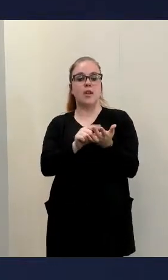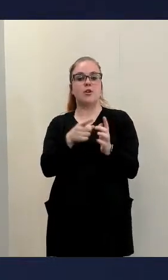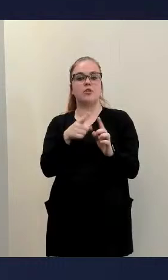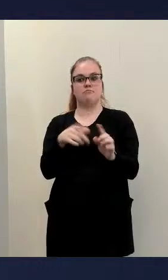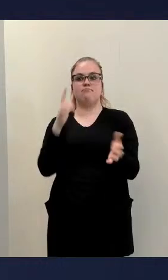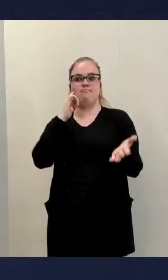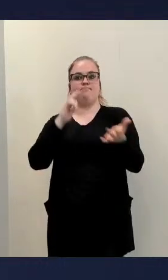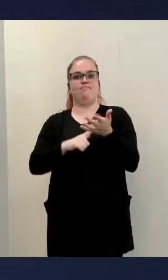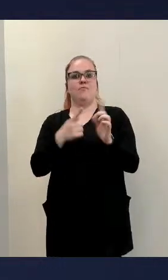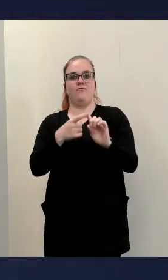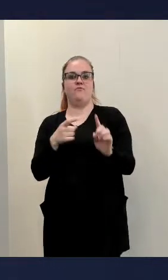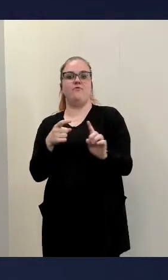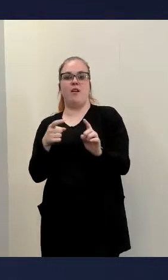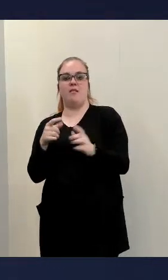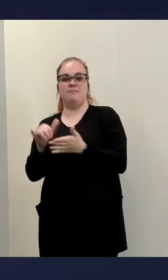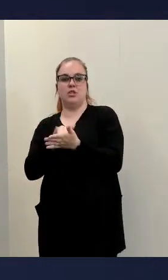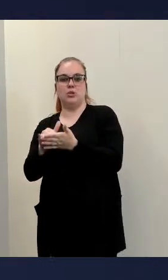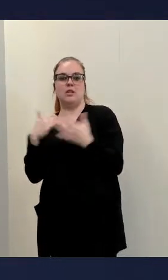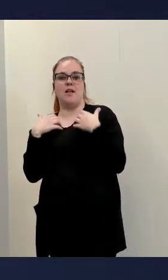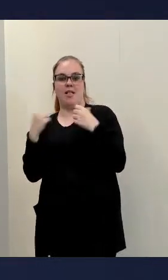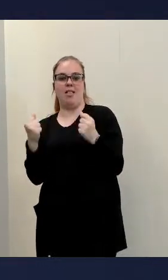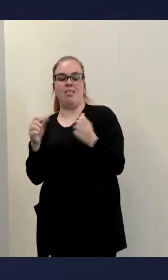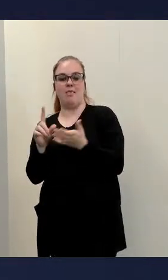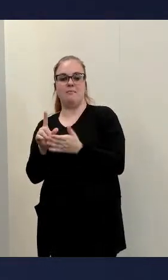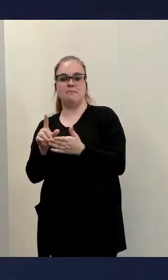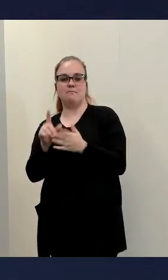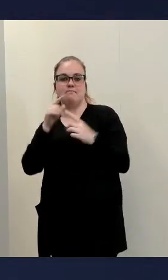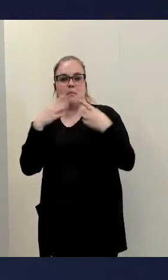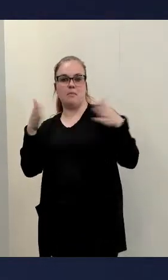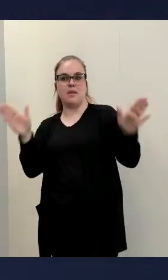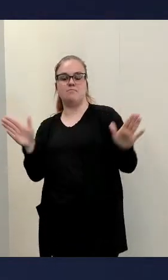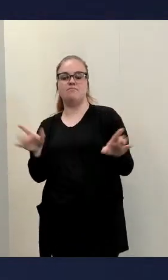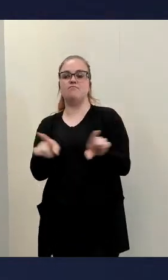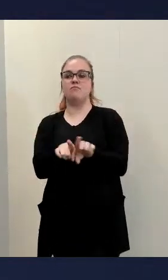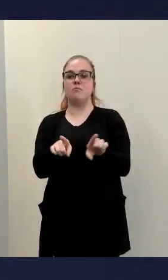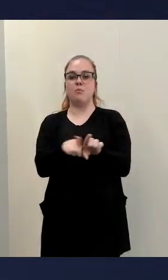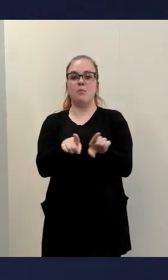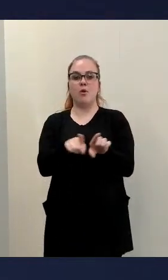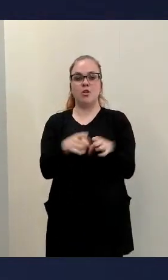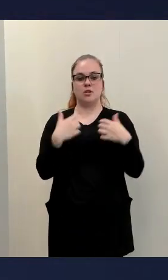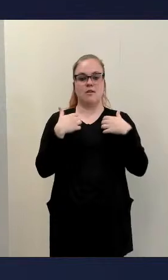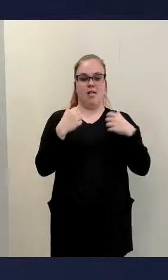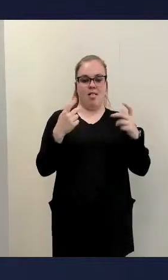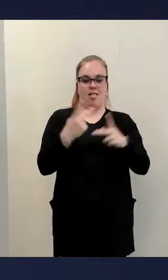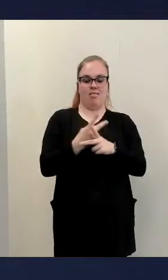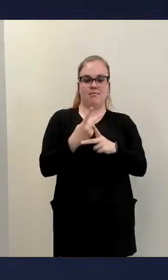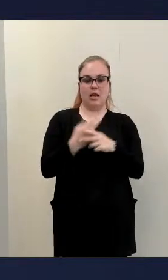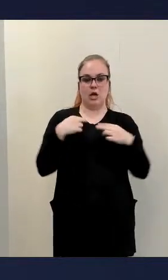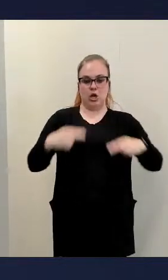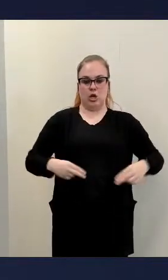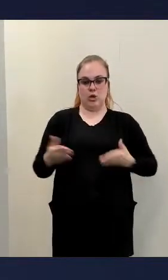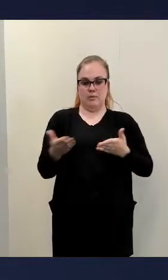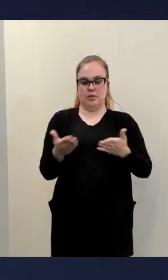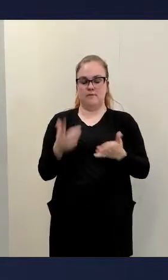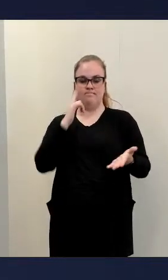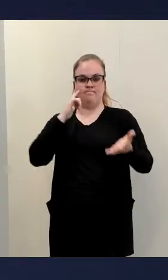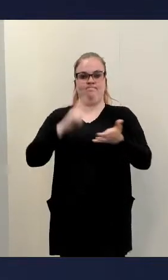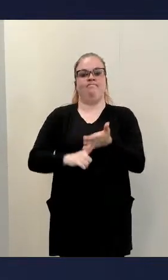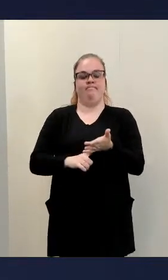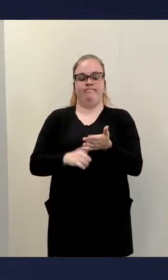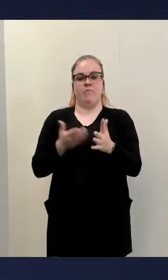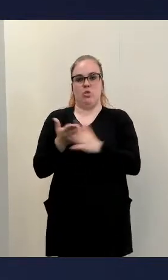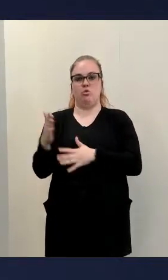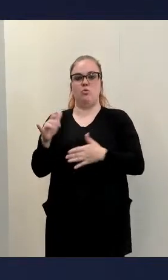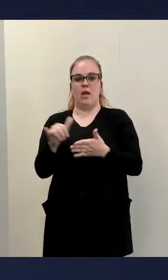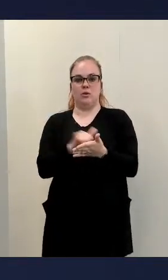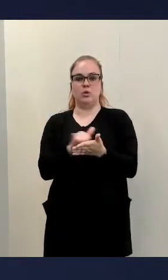Health Association and are widely used resources in healthcare and human services throughout Western New York and beyond. And so